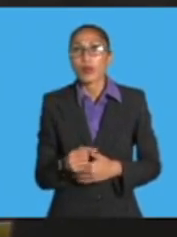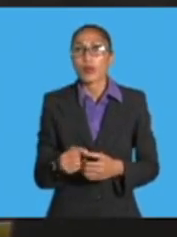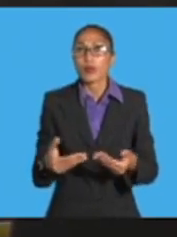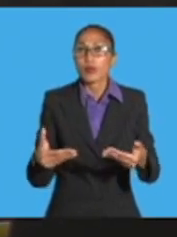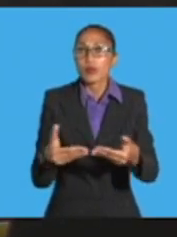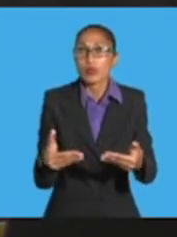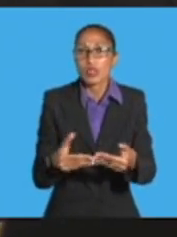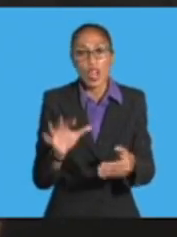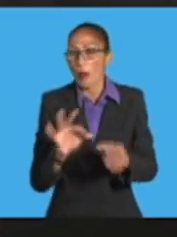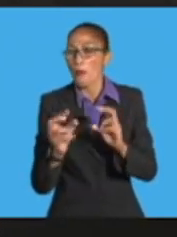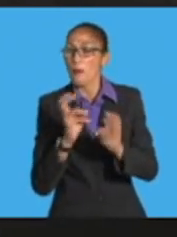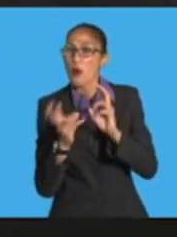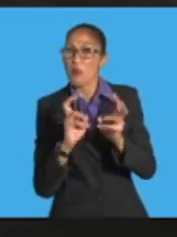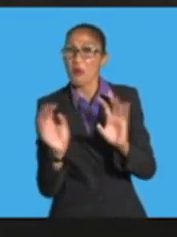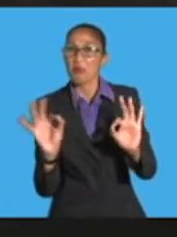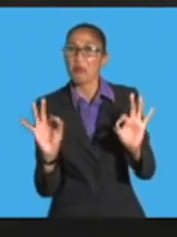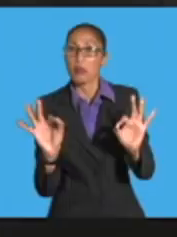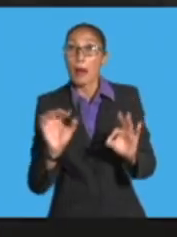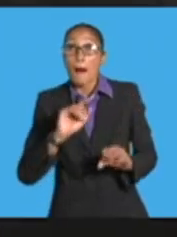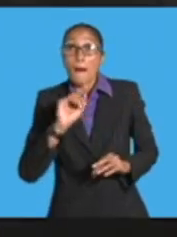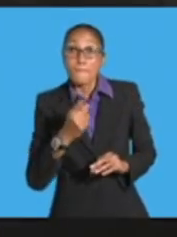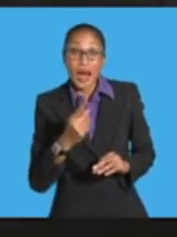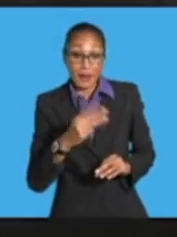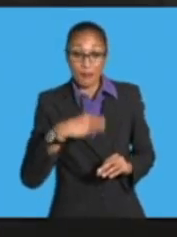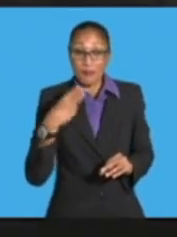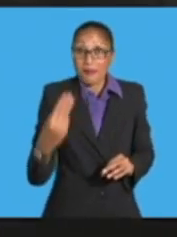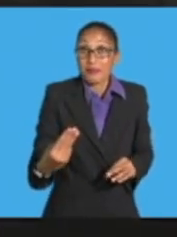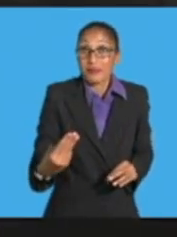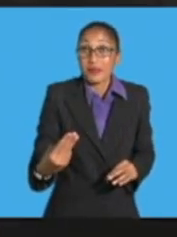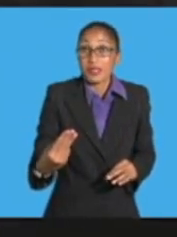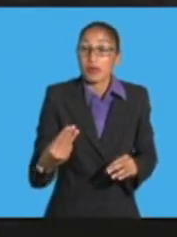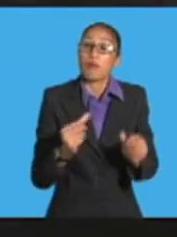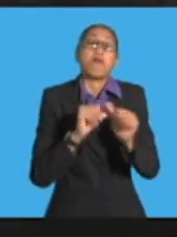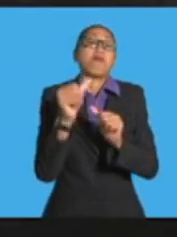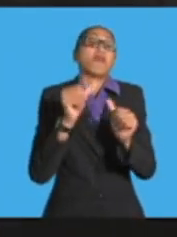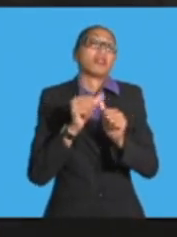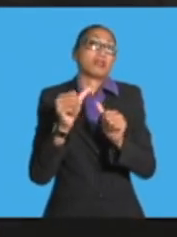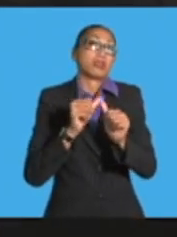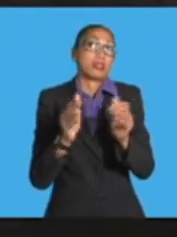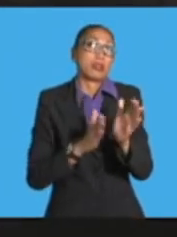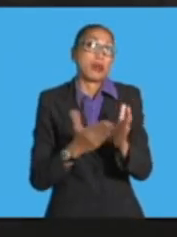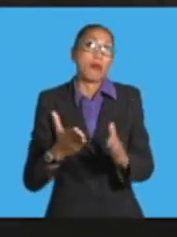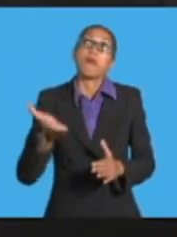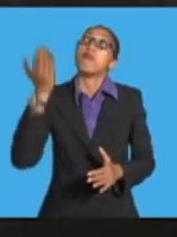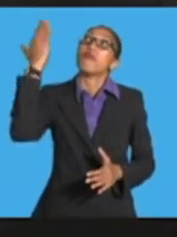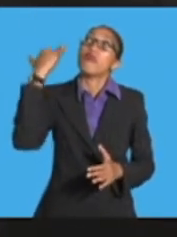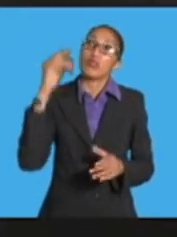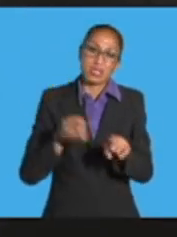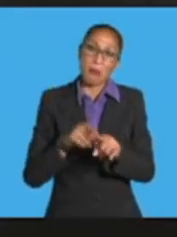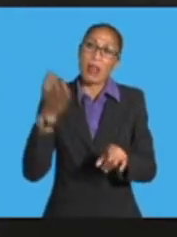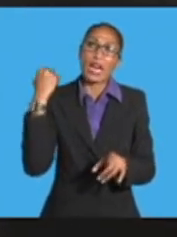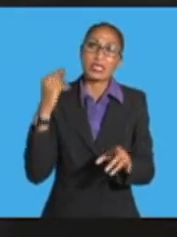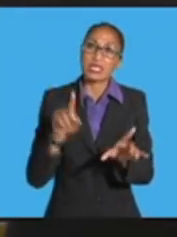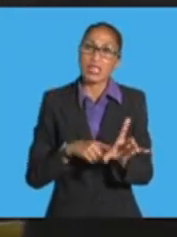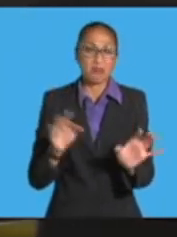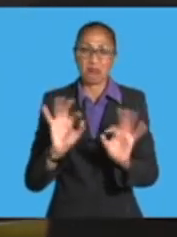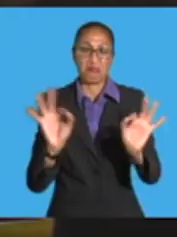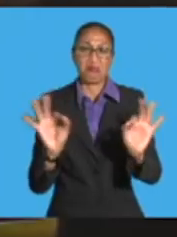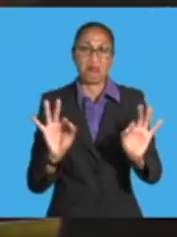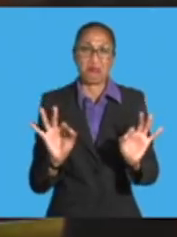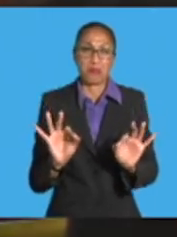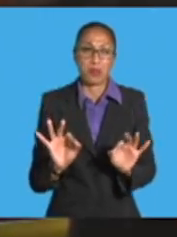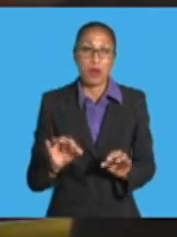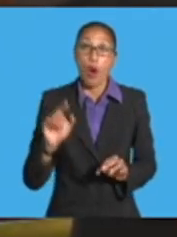was not without problems, but the Ministry is now in much better position today than it was this time last year. All